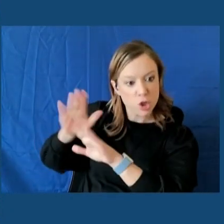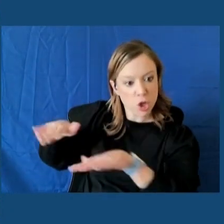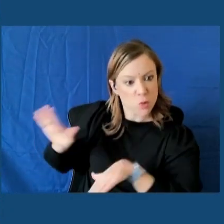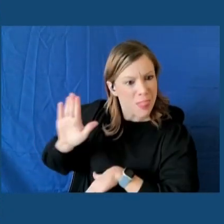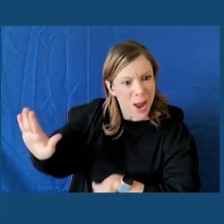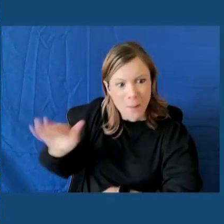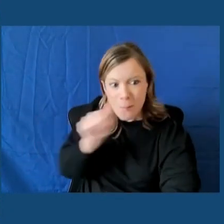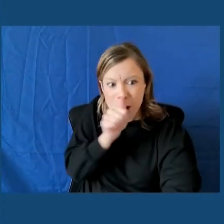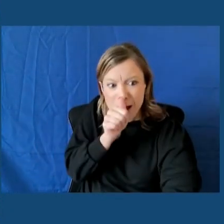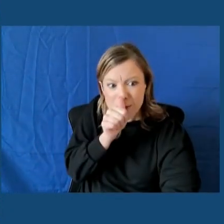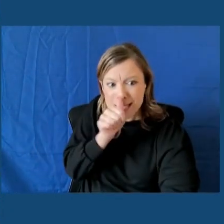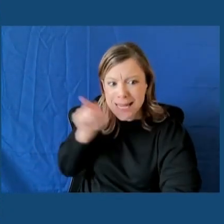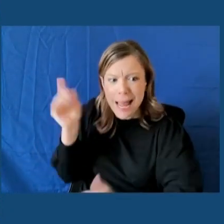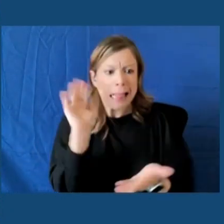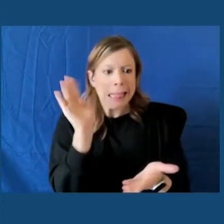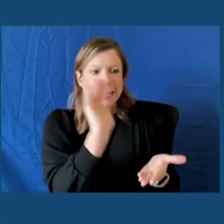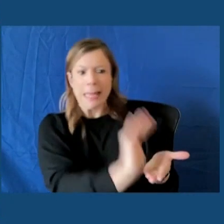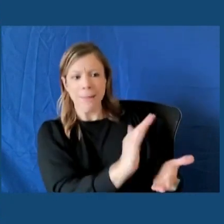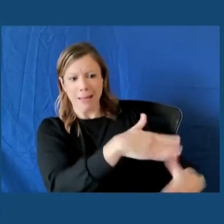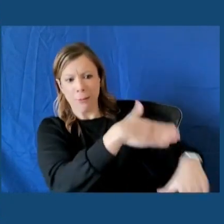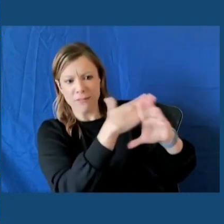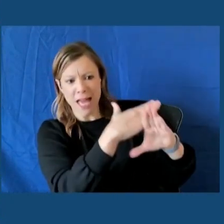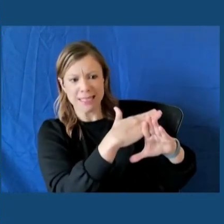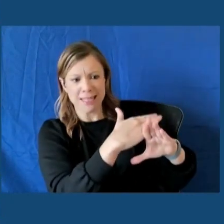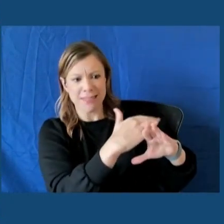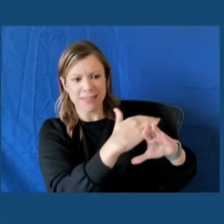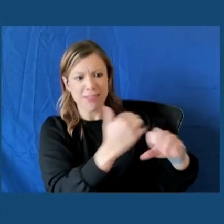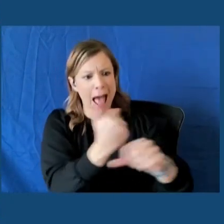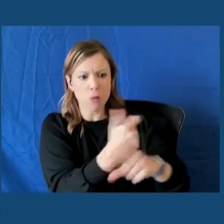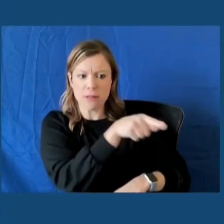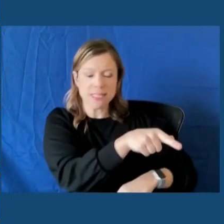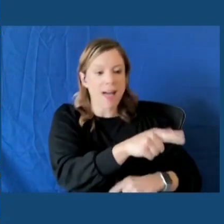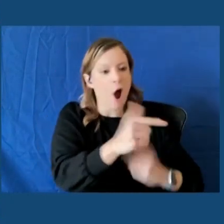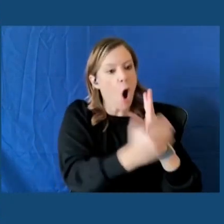them on social media feeds.